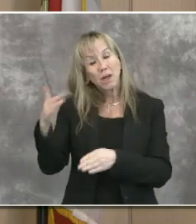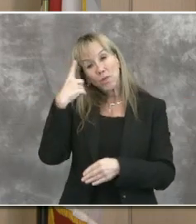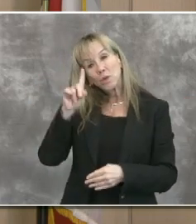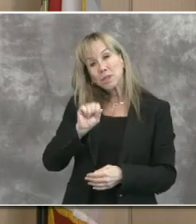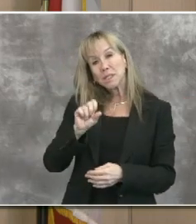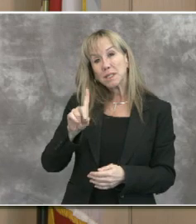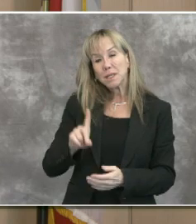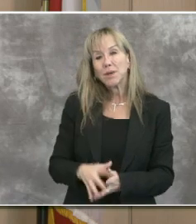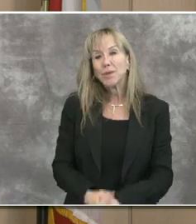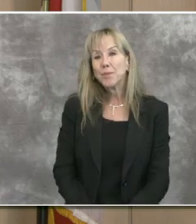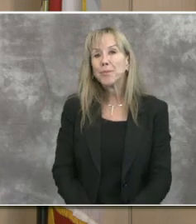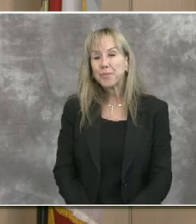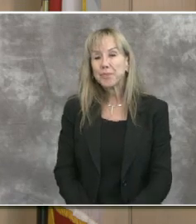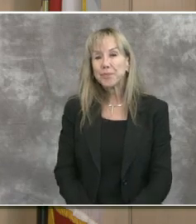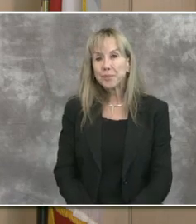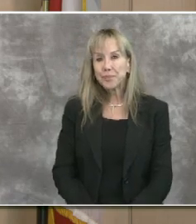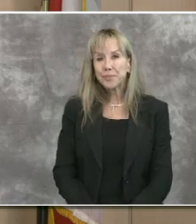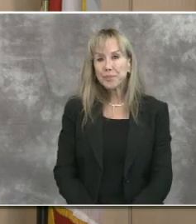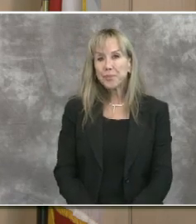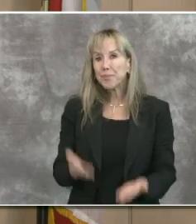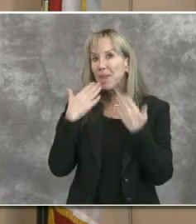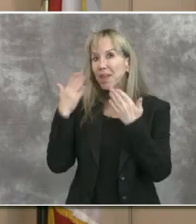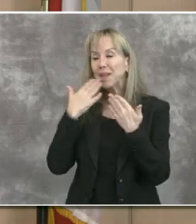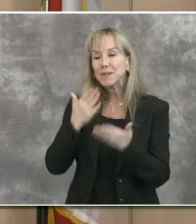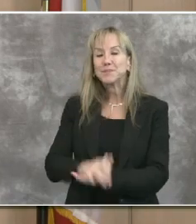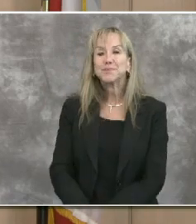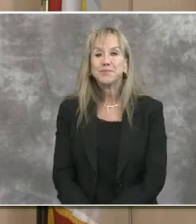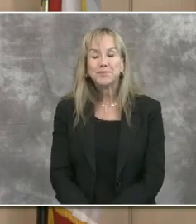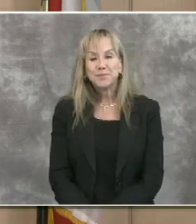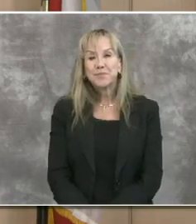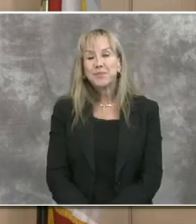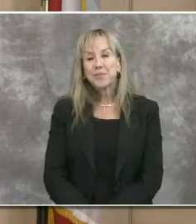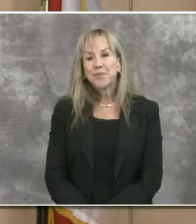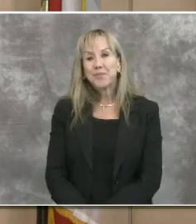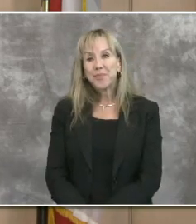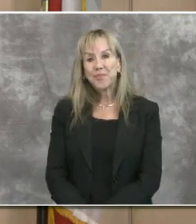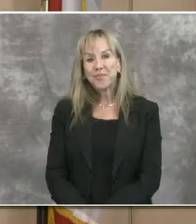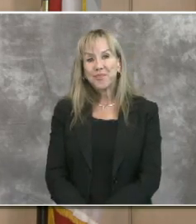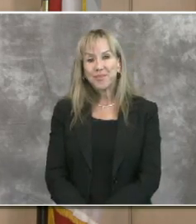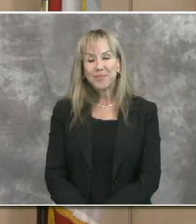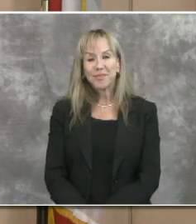San Diego. Thank you. Thank you, guys.